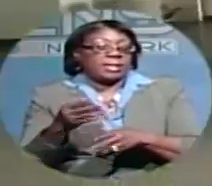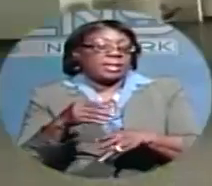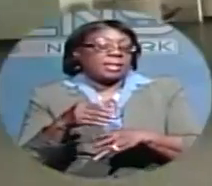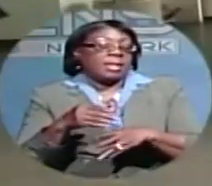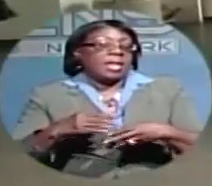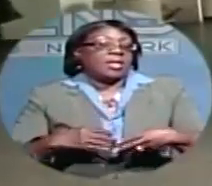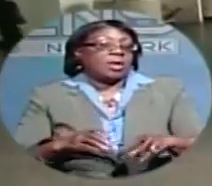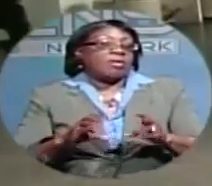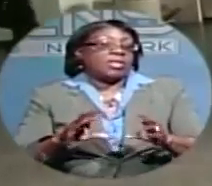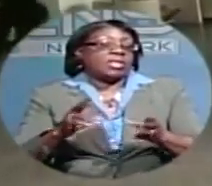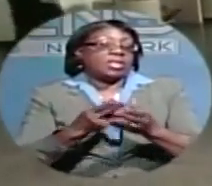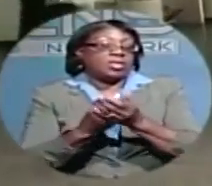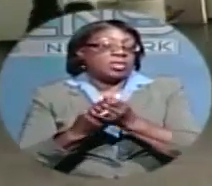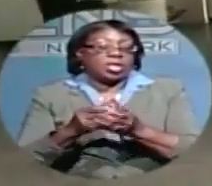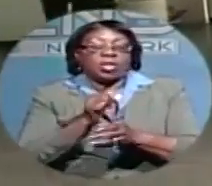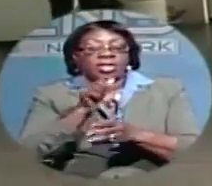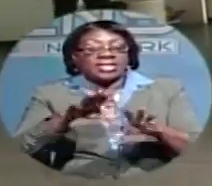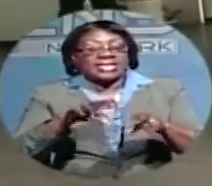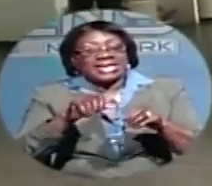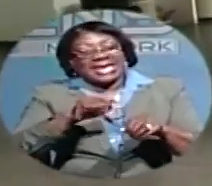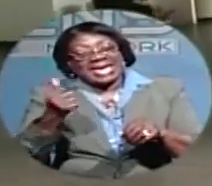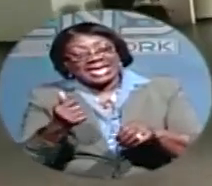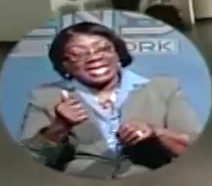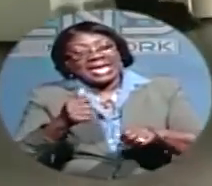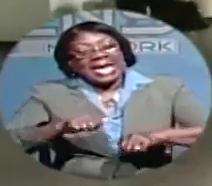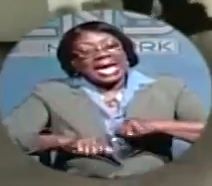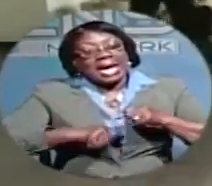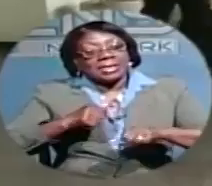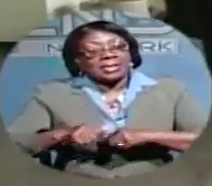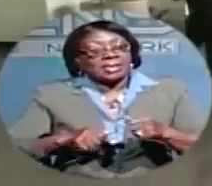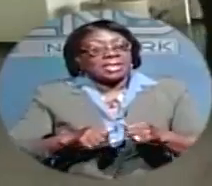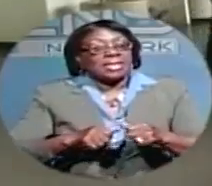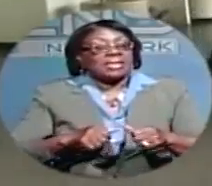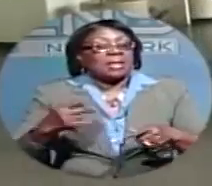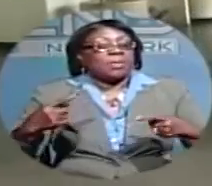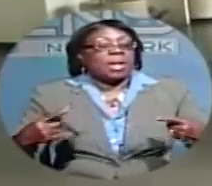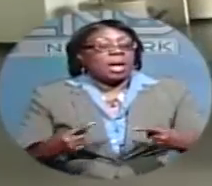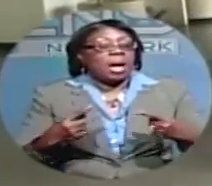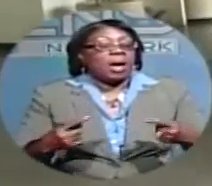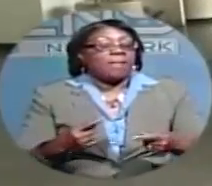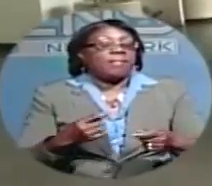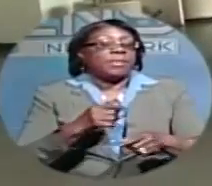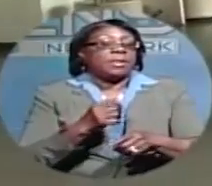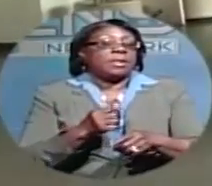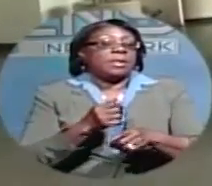union not to take any action that would harm BEC consumers and, by extension, the